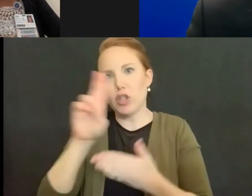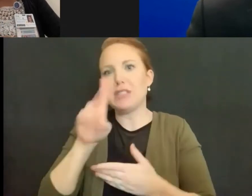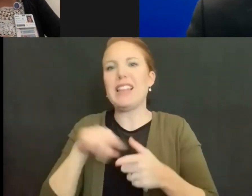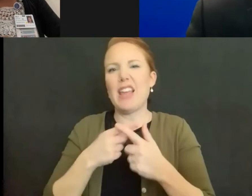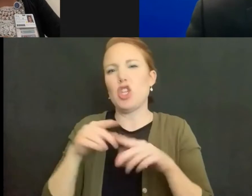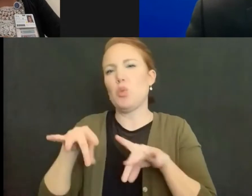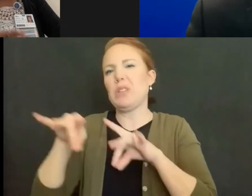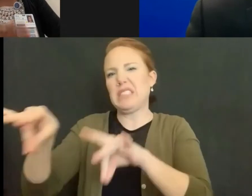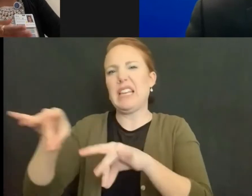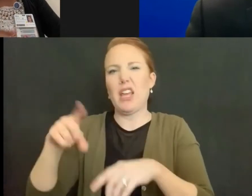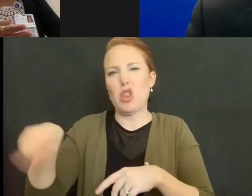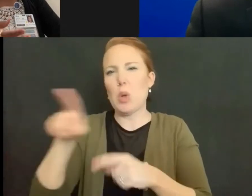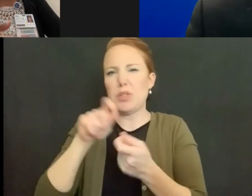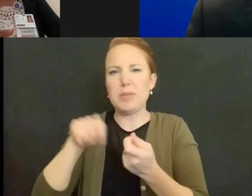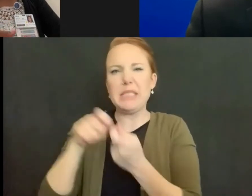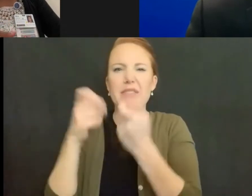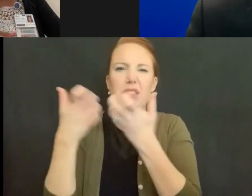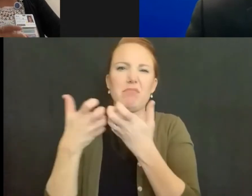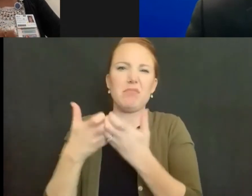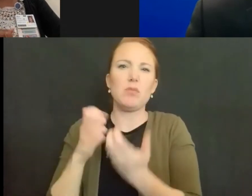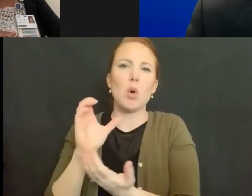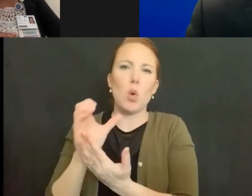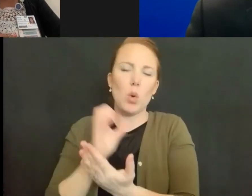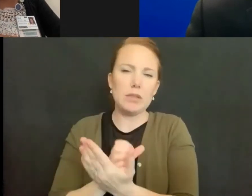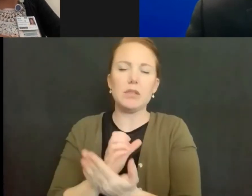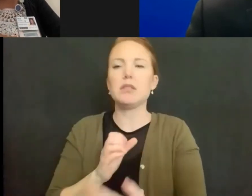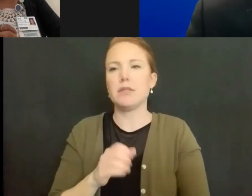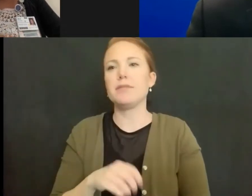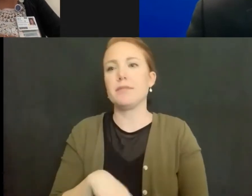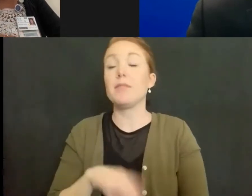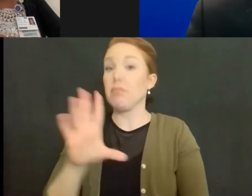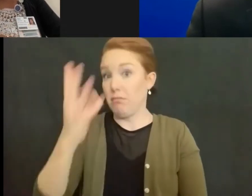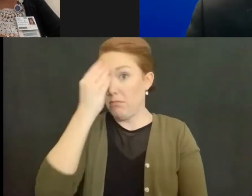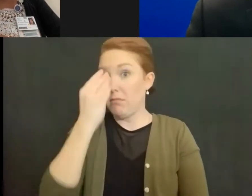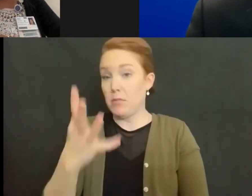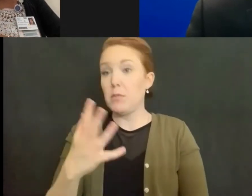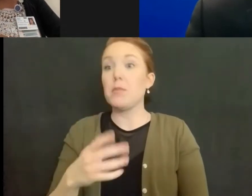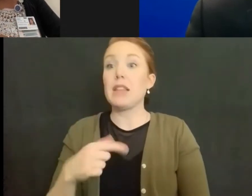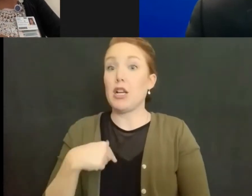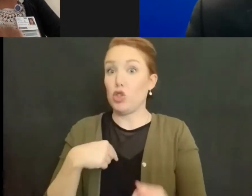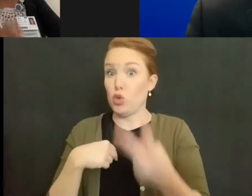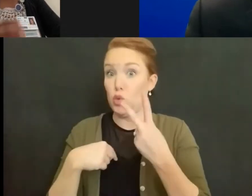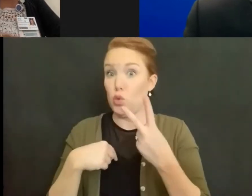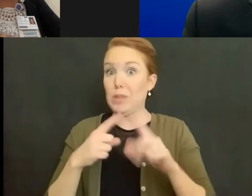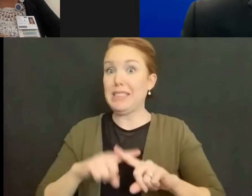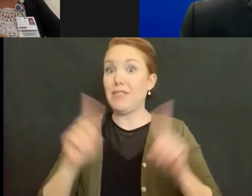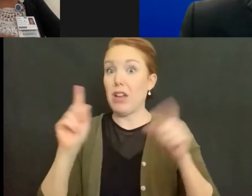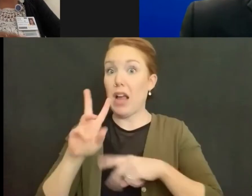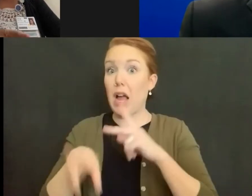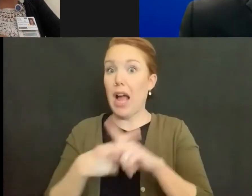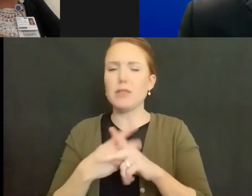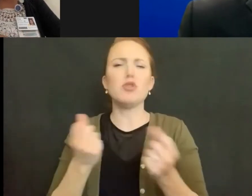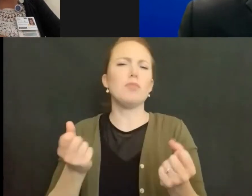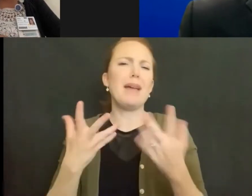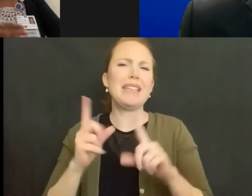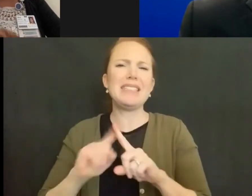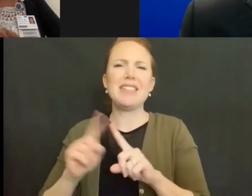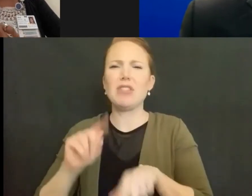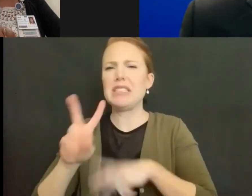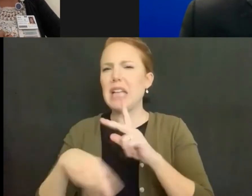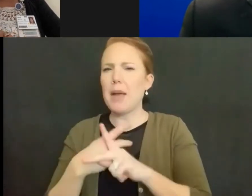are offering this MLT or MT. Yes, and let me tell you, there are so many different kind of the